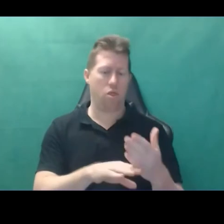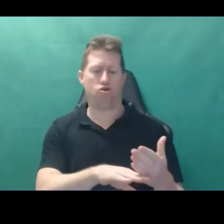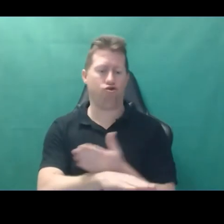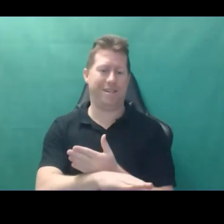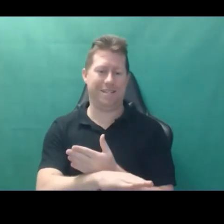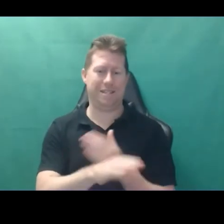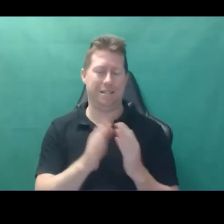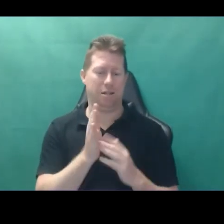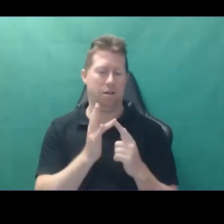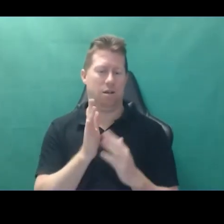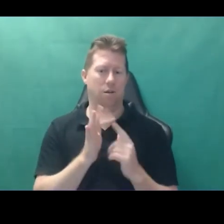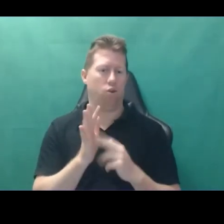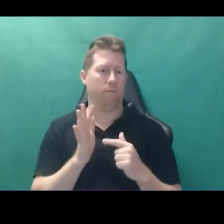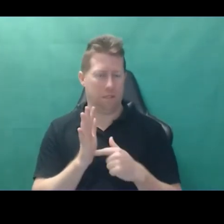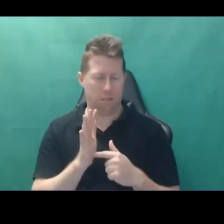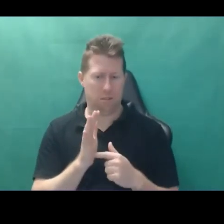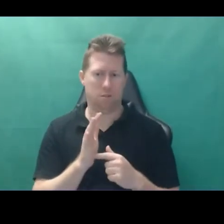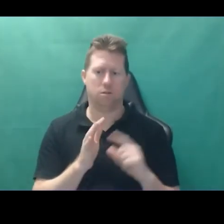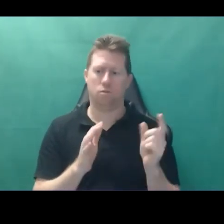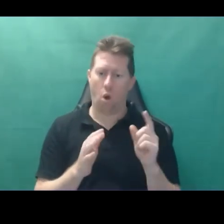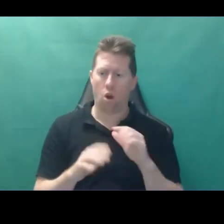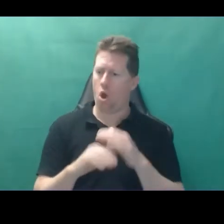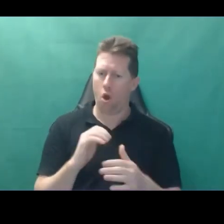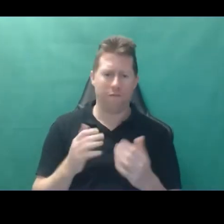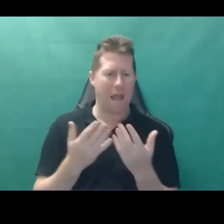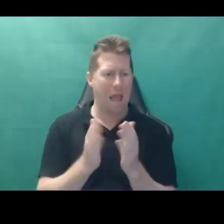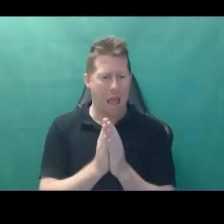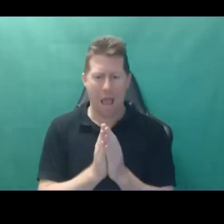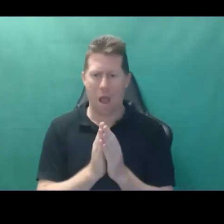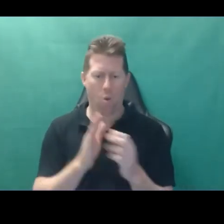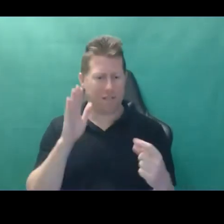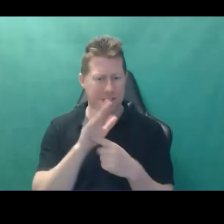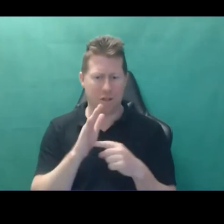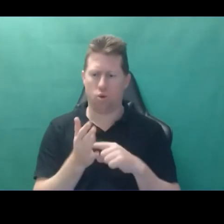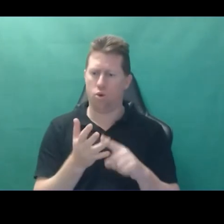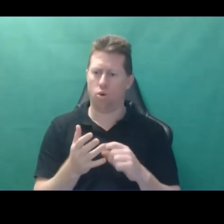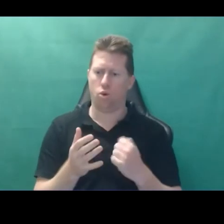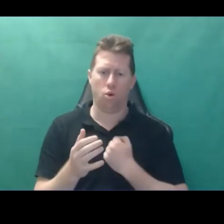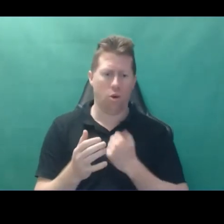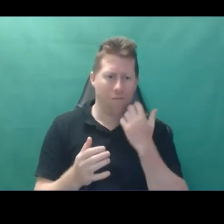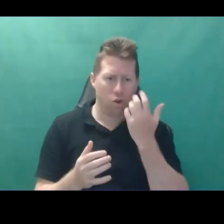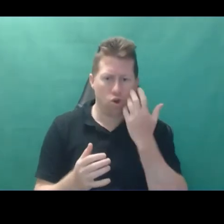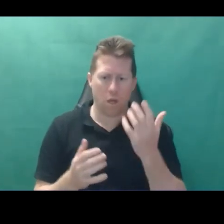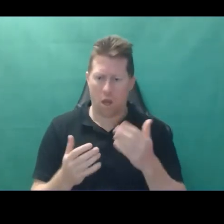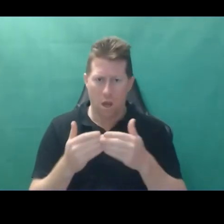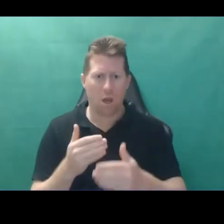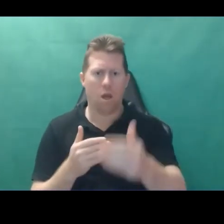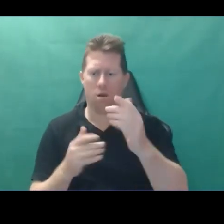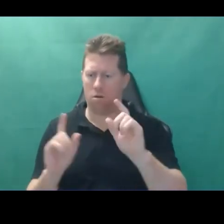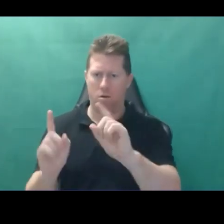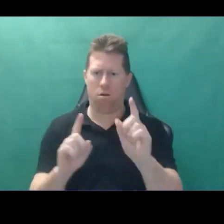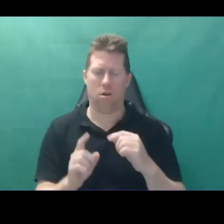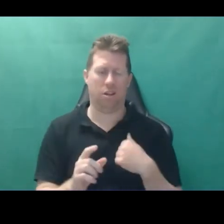as big, as being central to our future. And so in a way I was just putting, I just whacked neuro, you know, which was